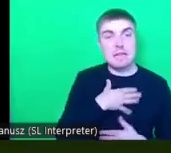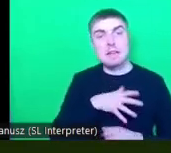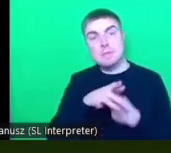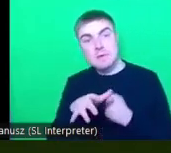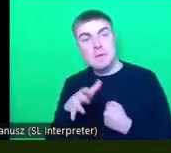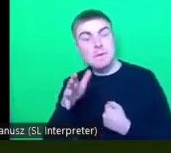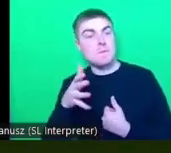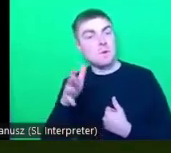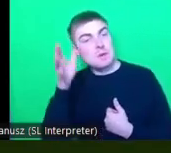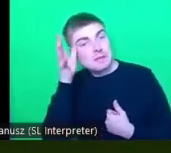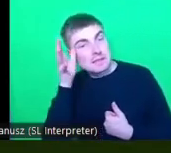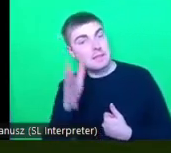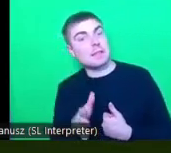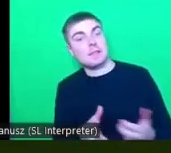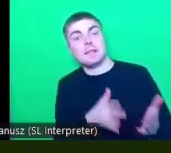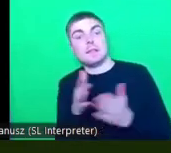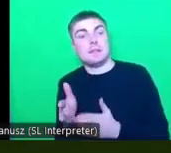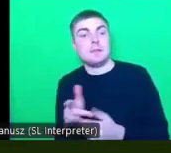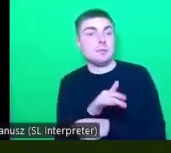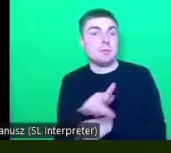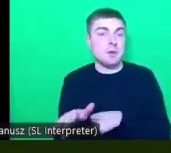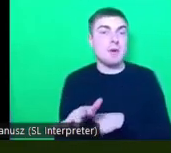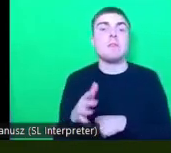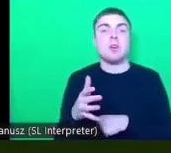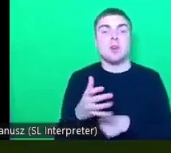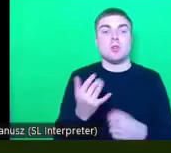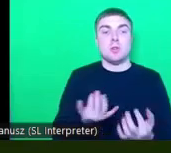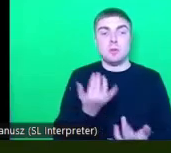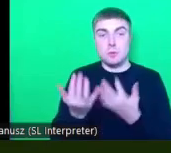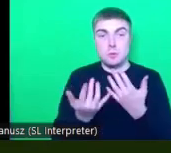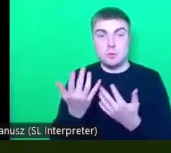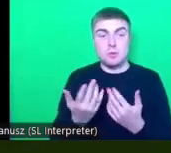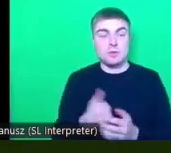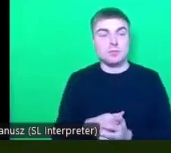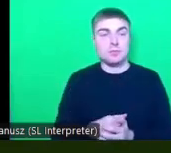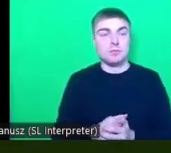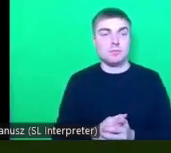wolf predation on moose density.